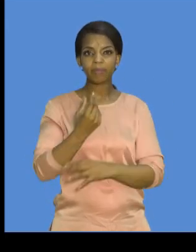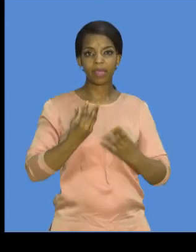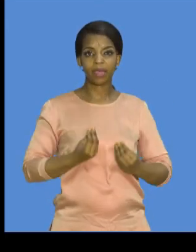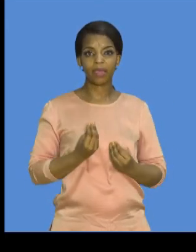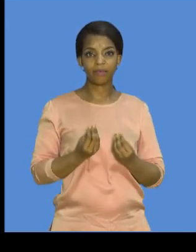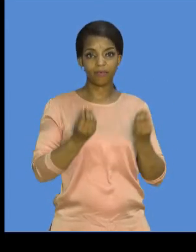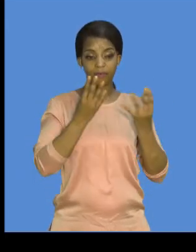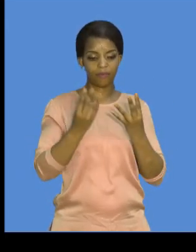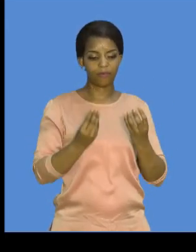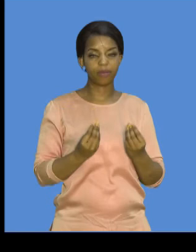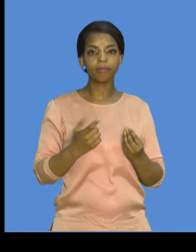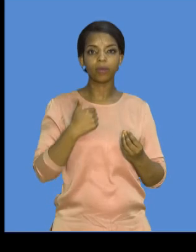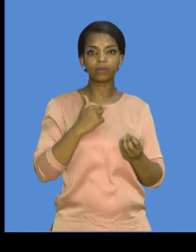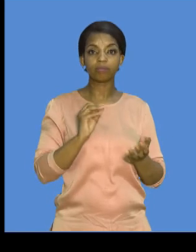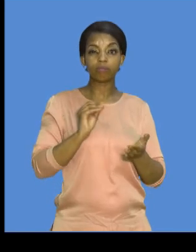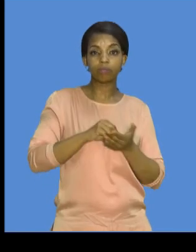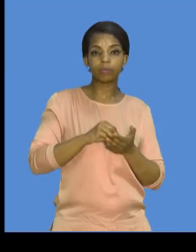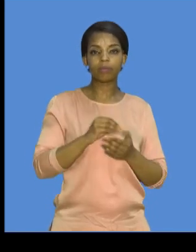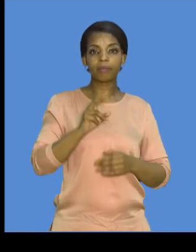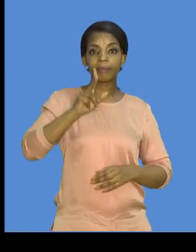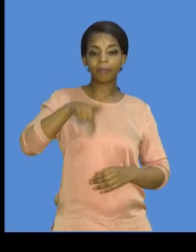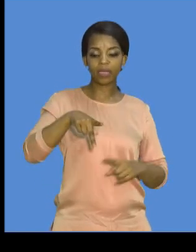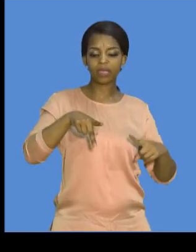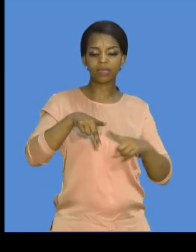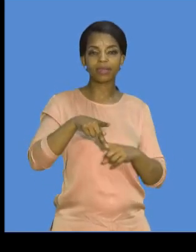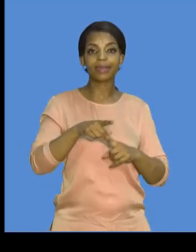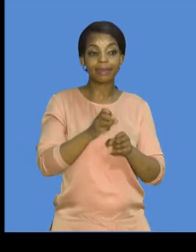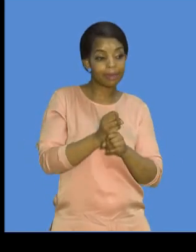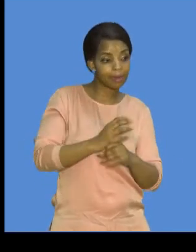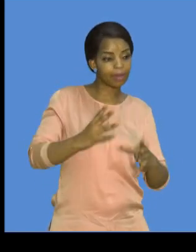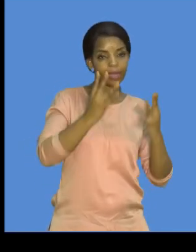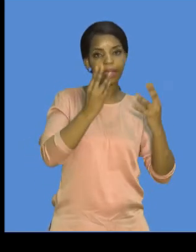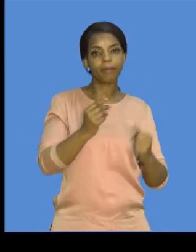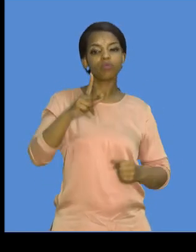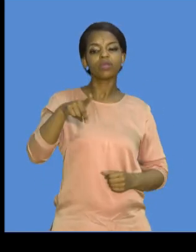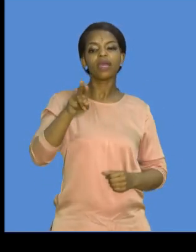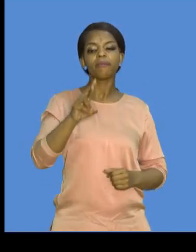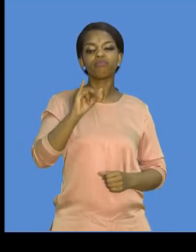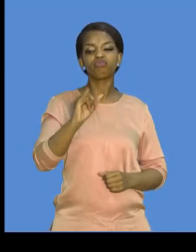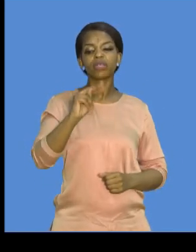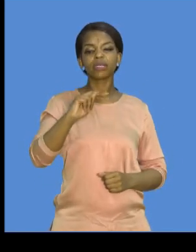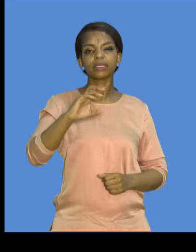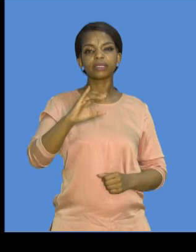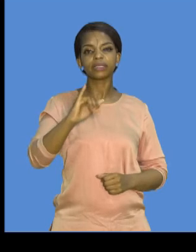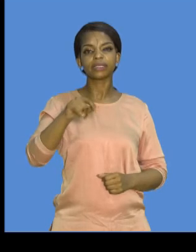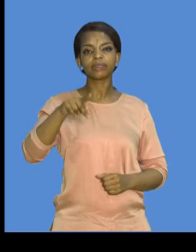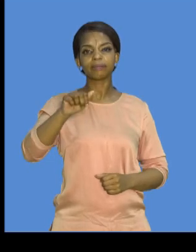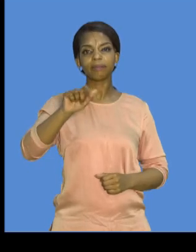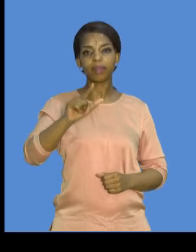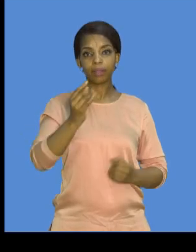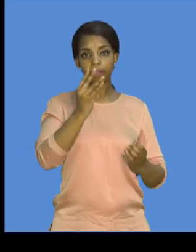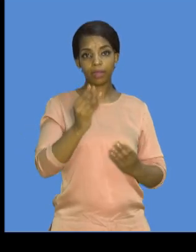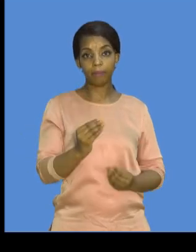to P, which is the principal amount, 1 plus I to the exponent of